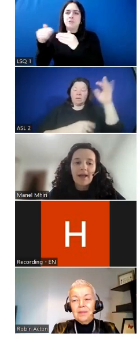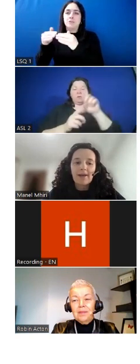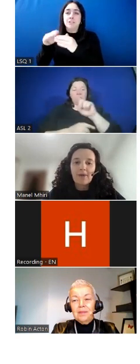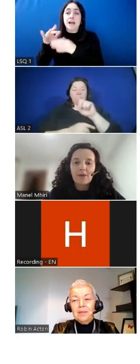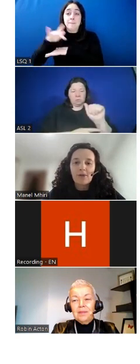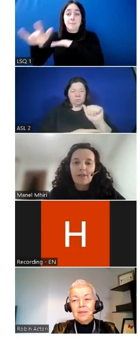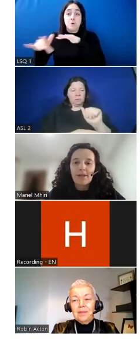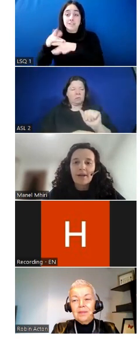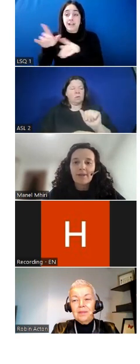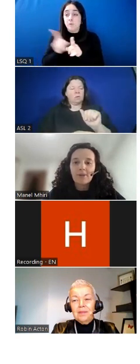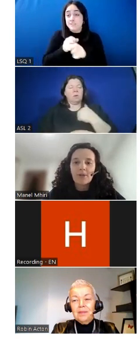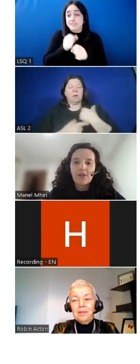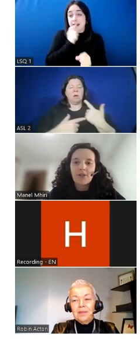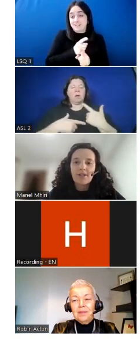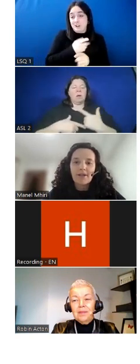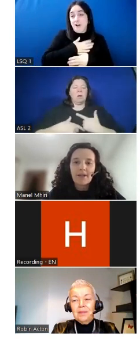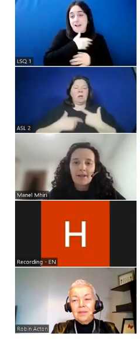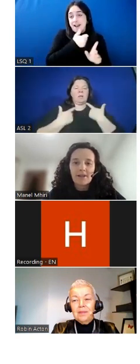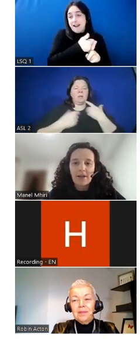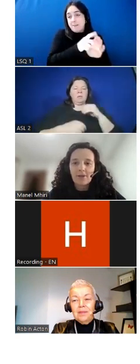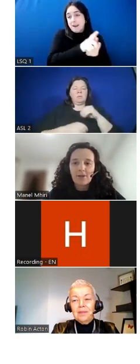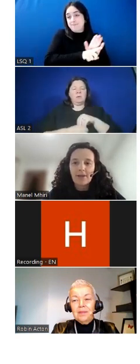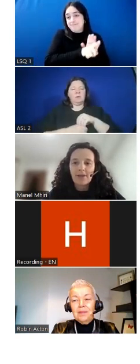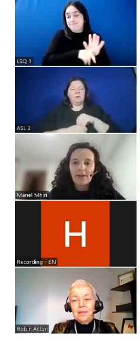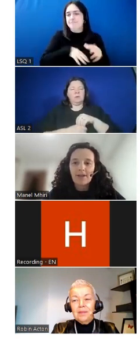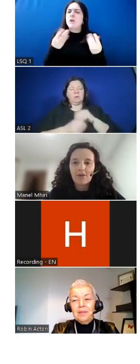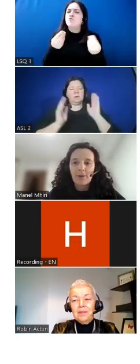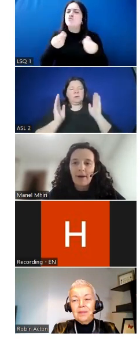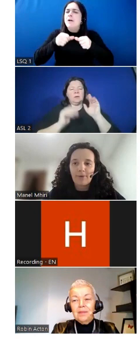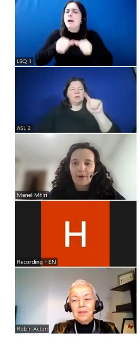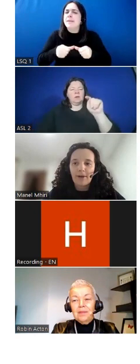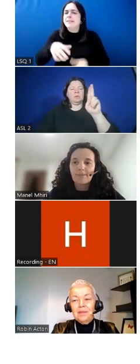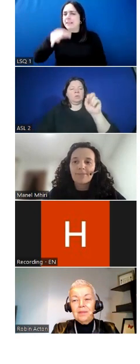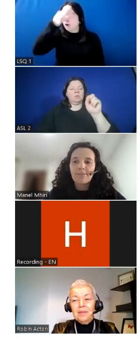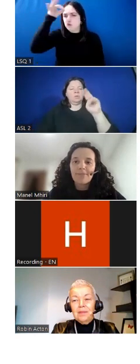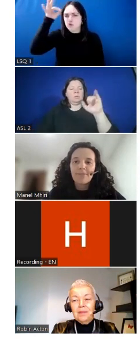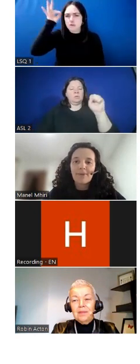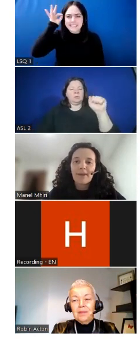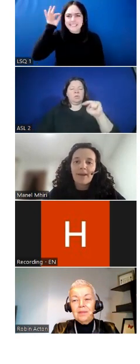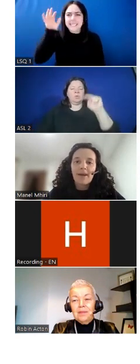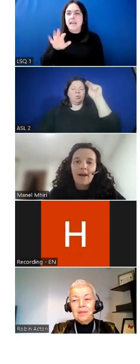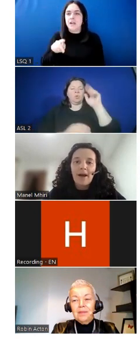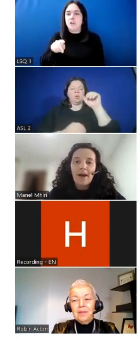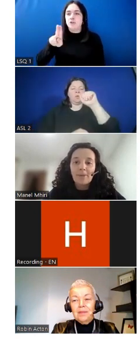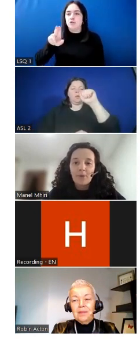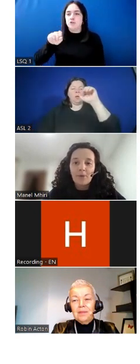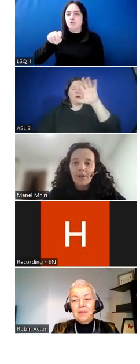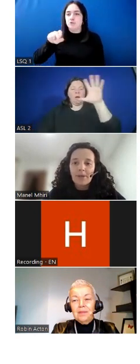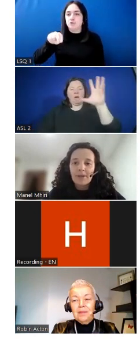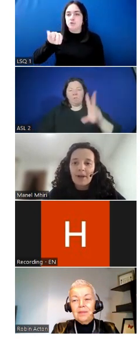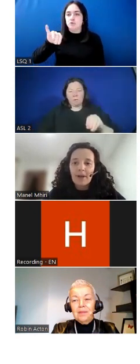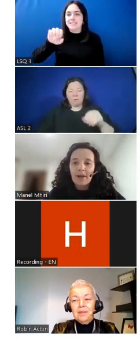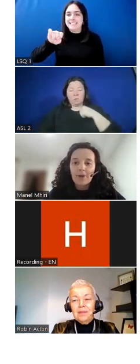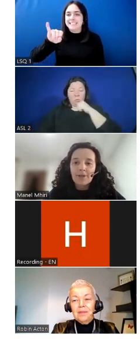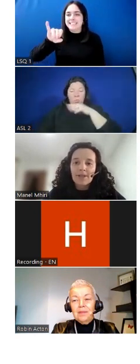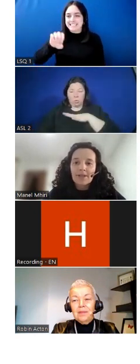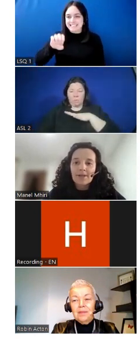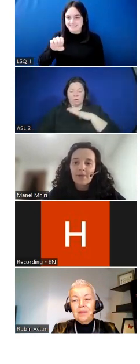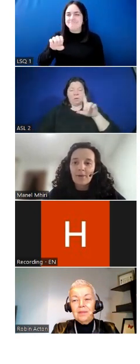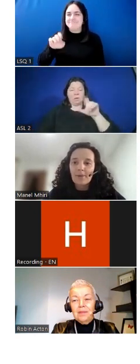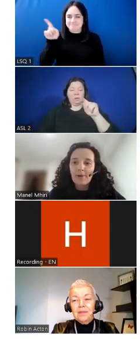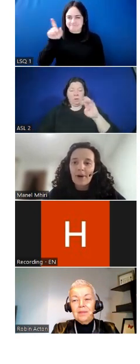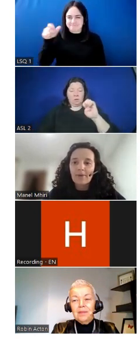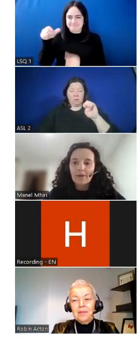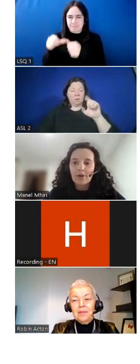and I live in Tunisia, which is a little country in North Africa. I am a woman in my late